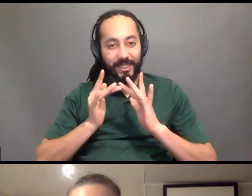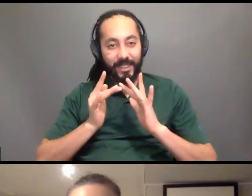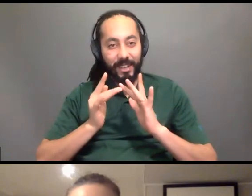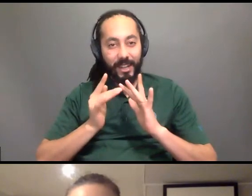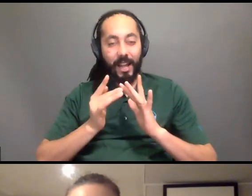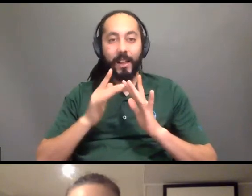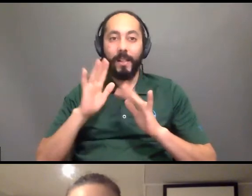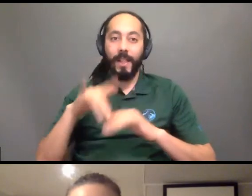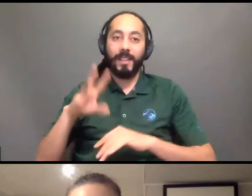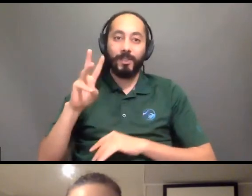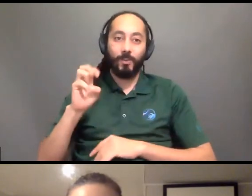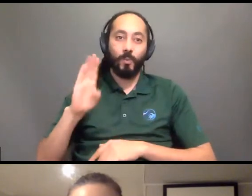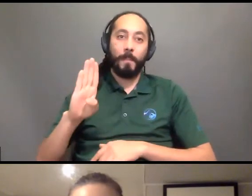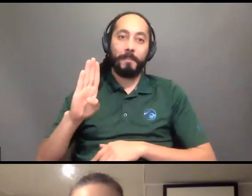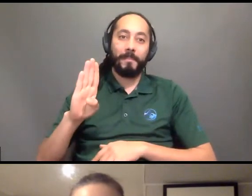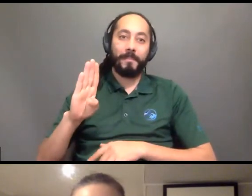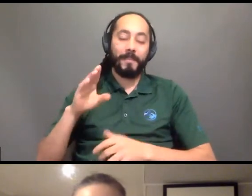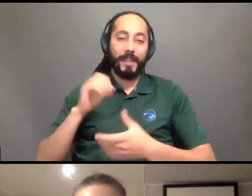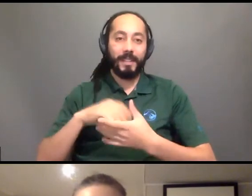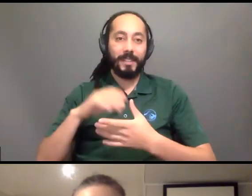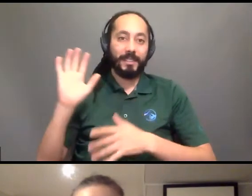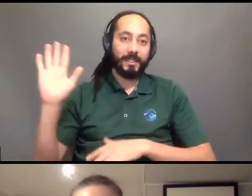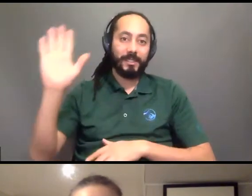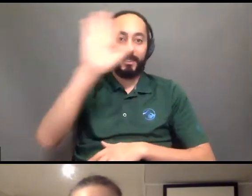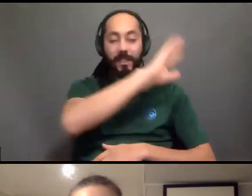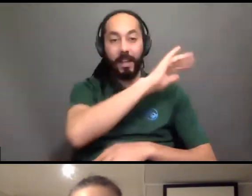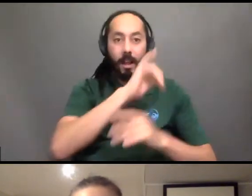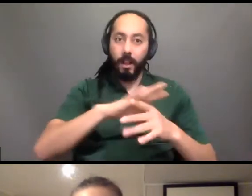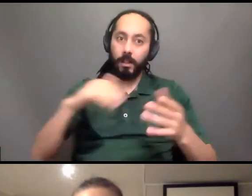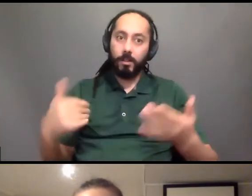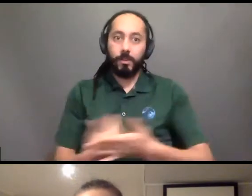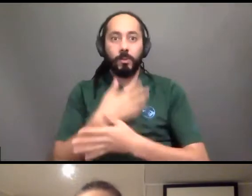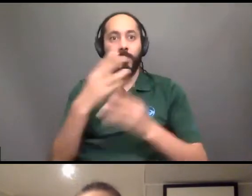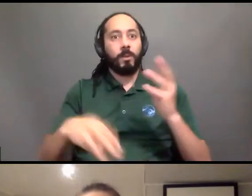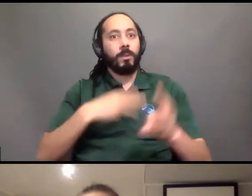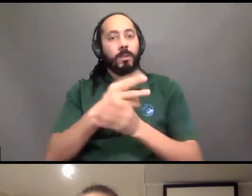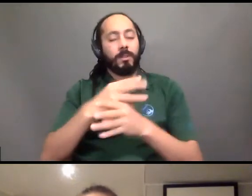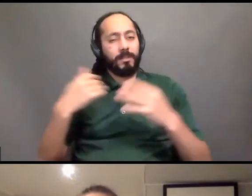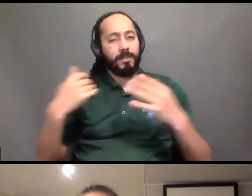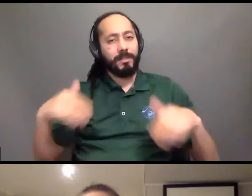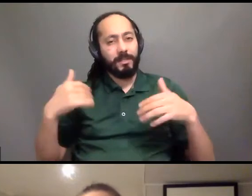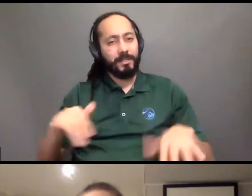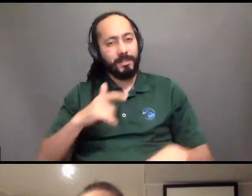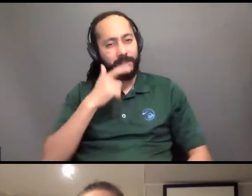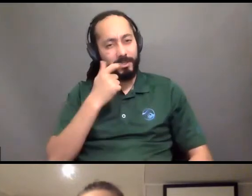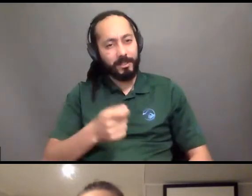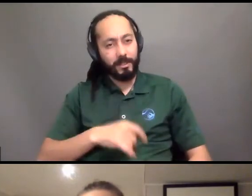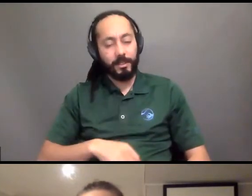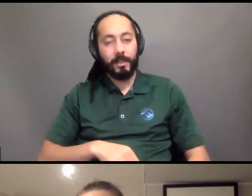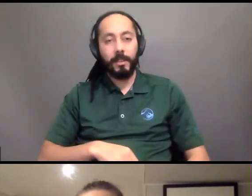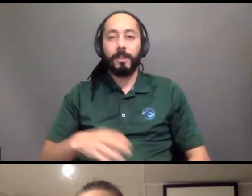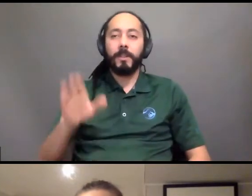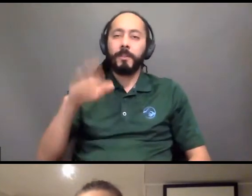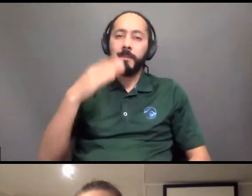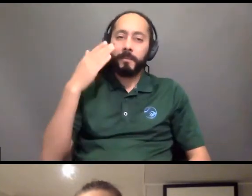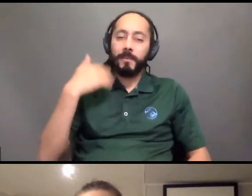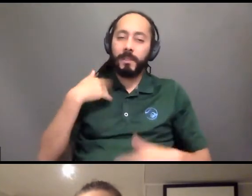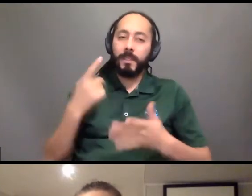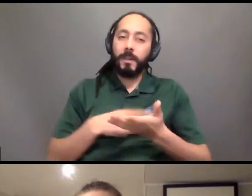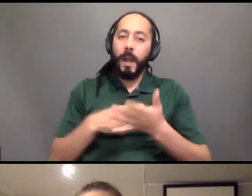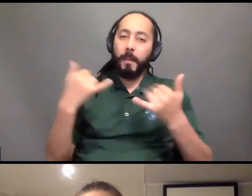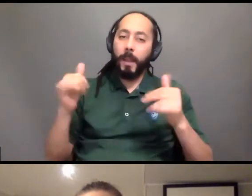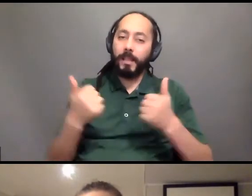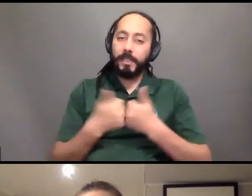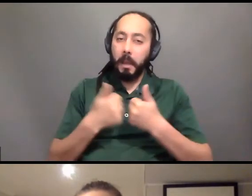different world. It's so interesting to think about, you know, and some days do you play this game? I don't know if you play this game, Ruthie, but I play this game.